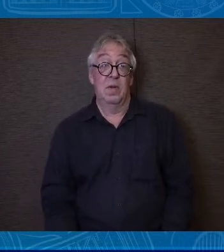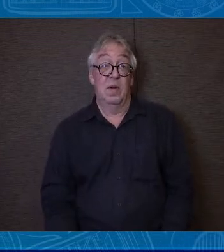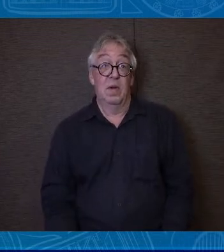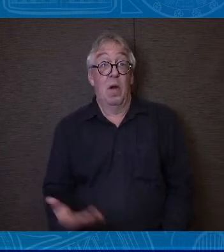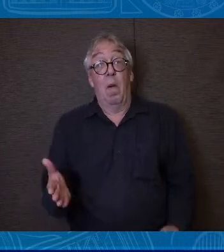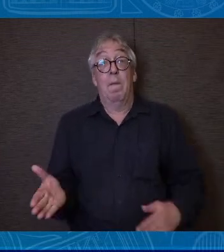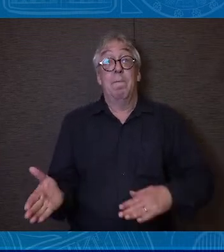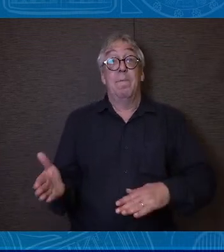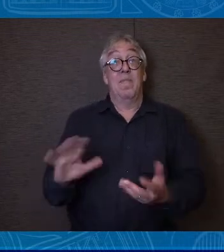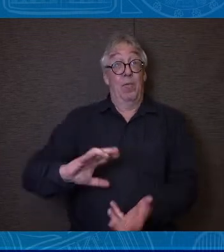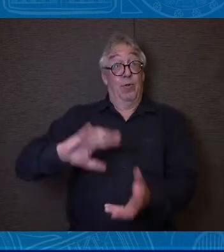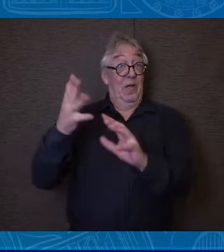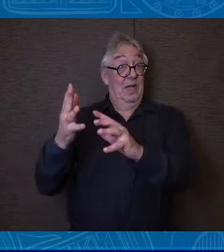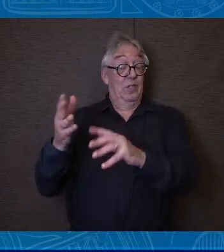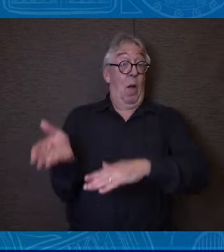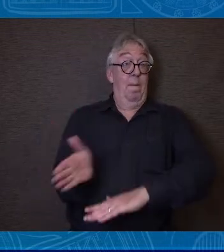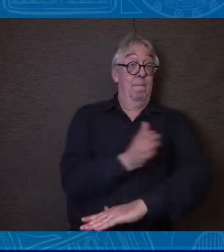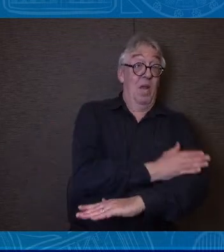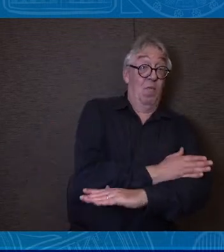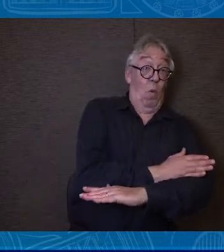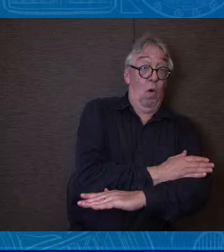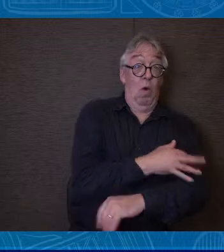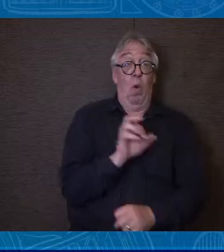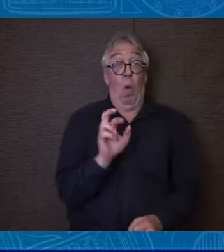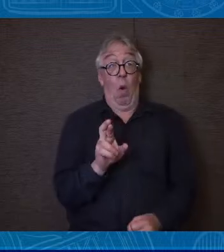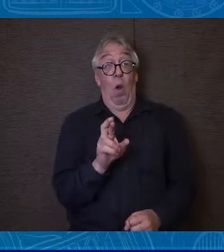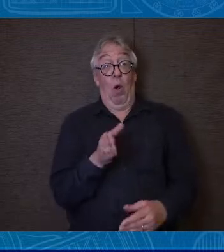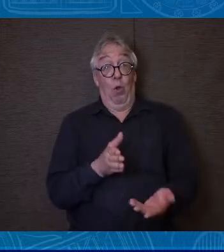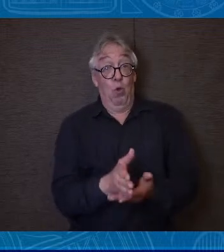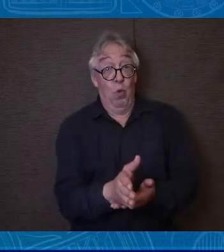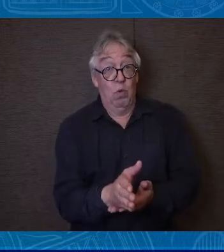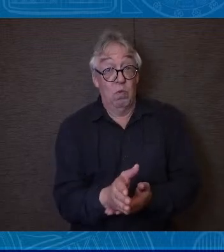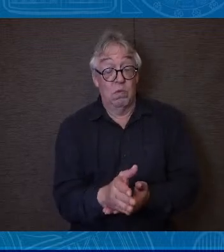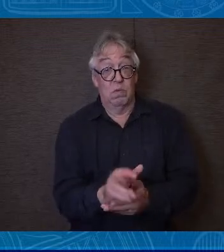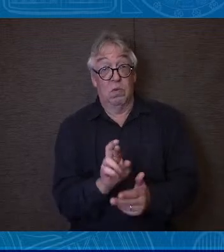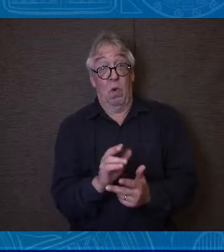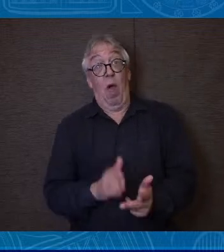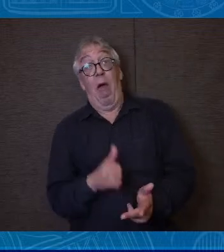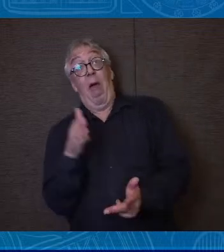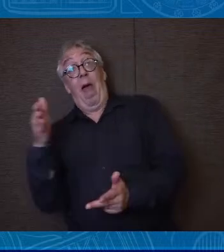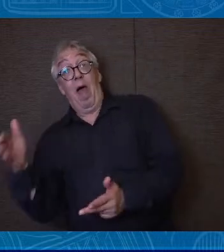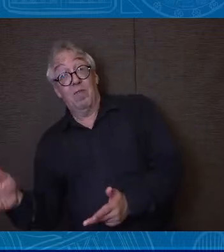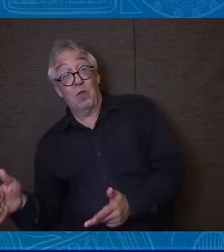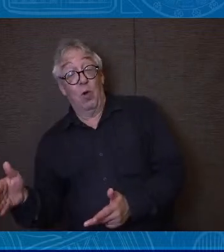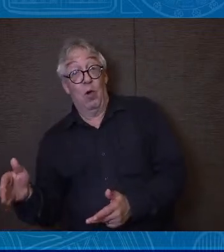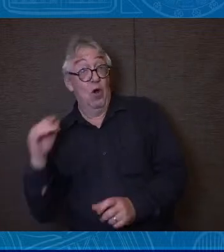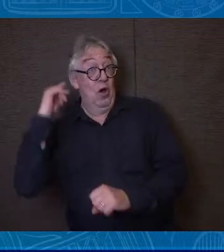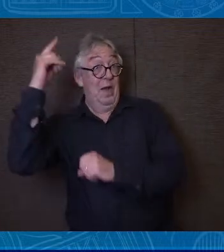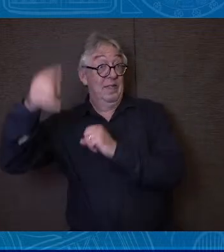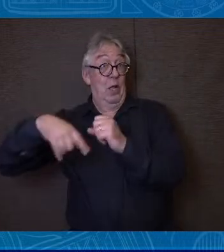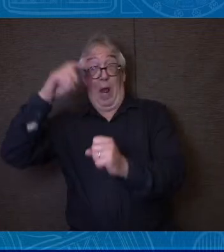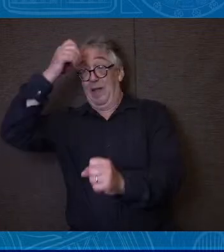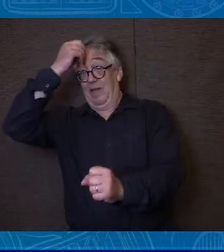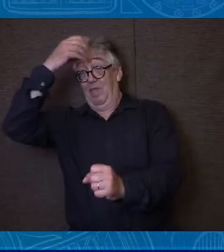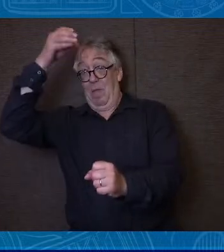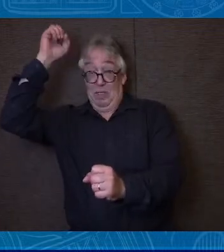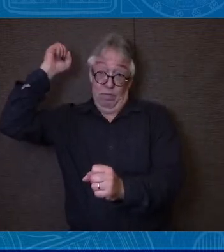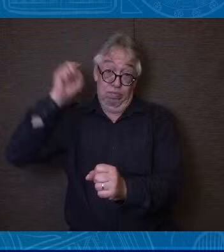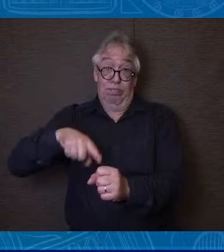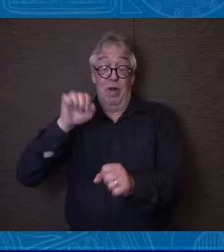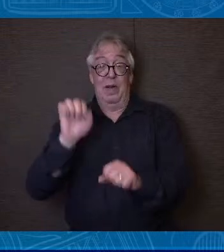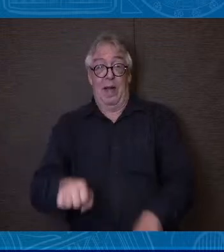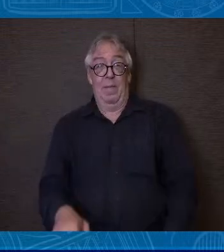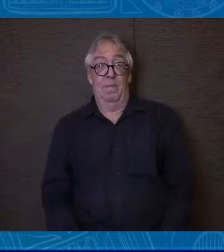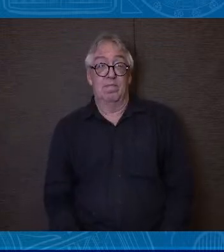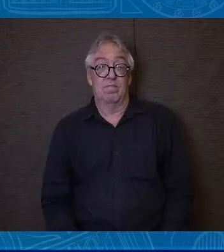disaster, to be able to send this kind of information. Of course, there are some limitations in the number of information you can send. We are